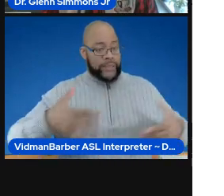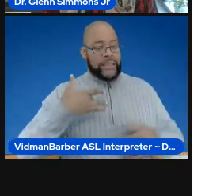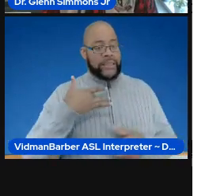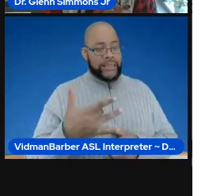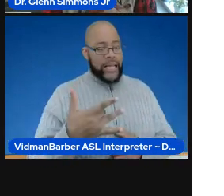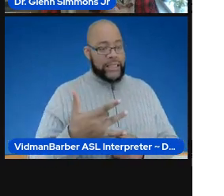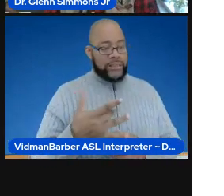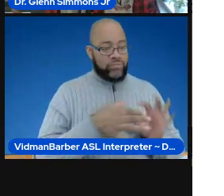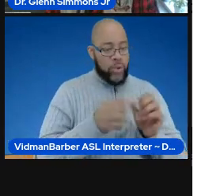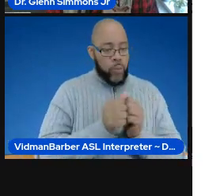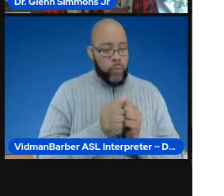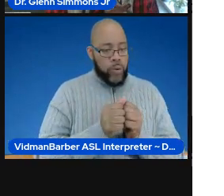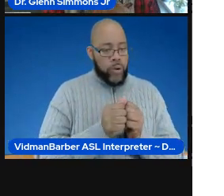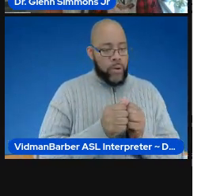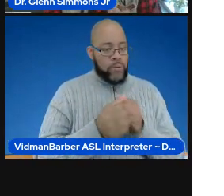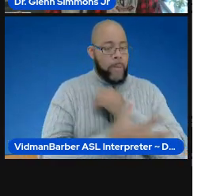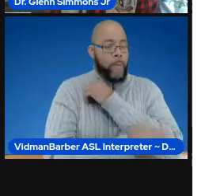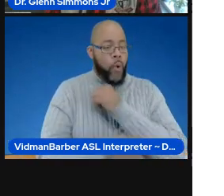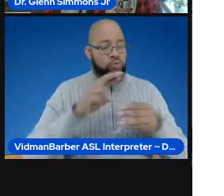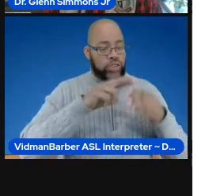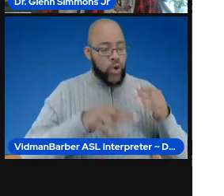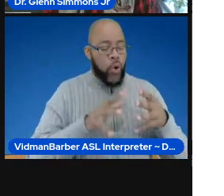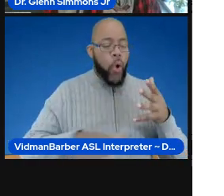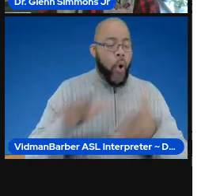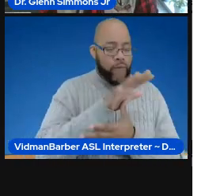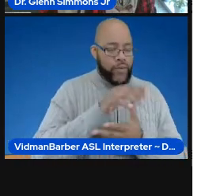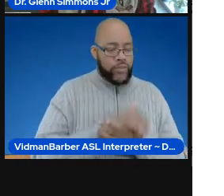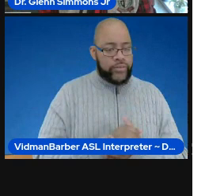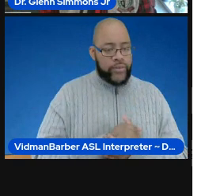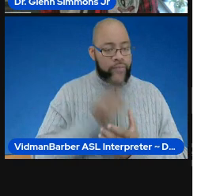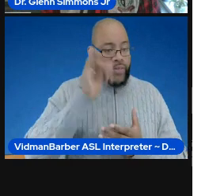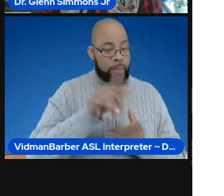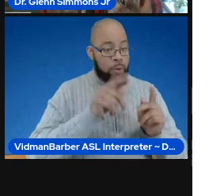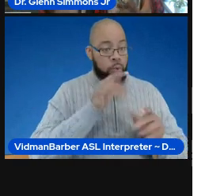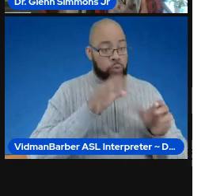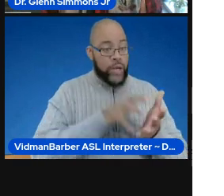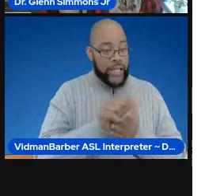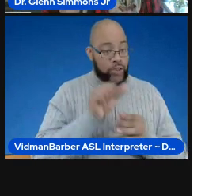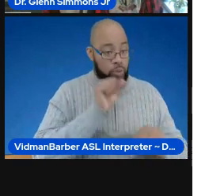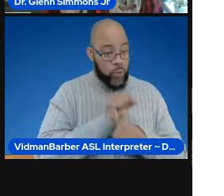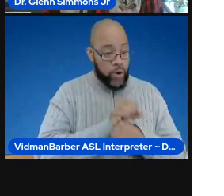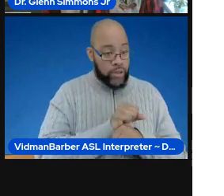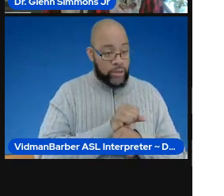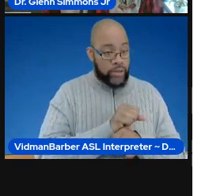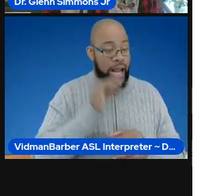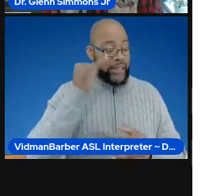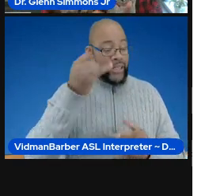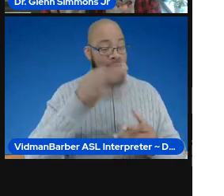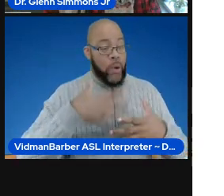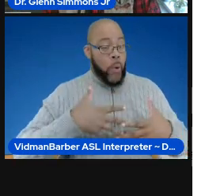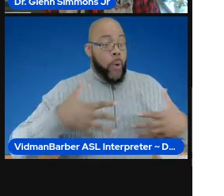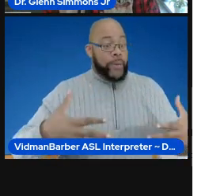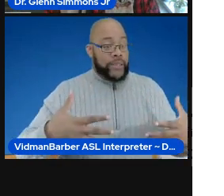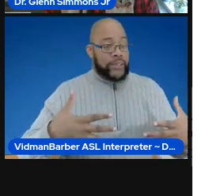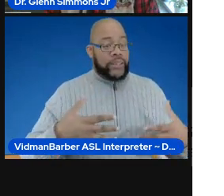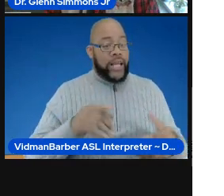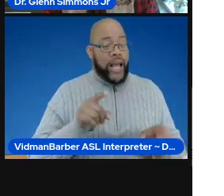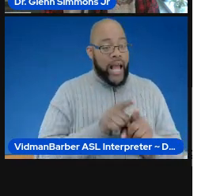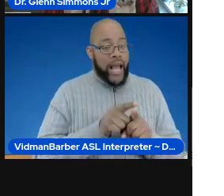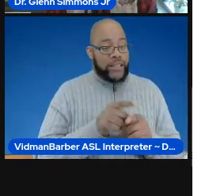be associated with poor outcomes across the board. And for those who do cancer work, the idea of obesity as being